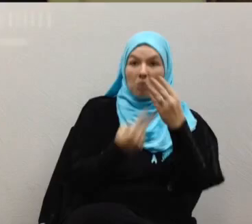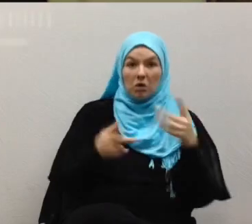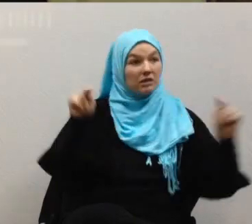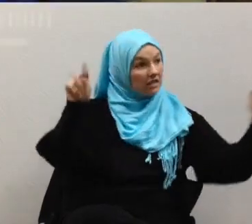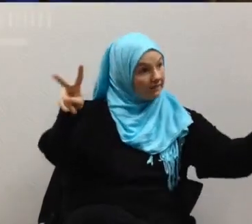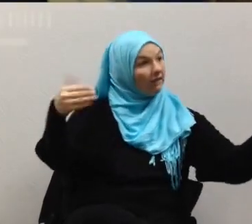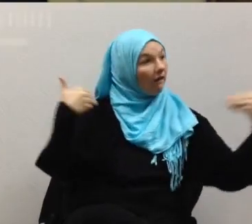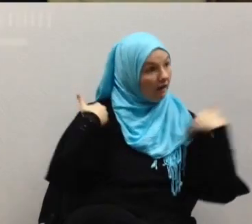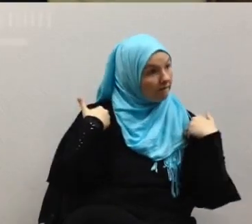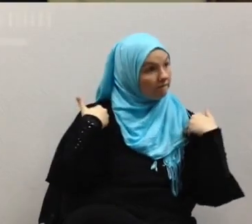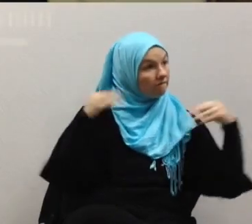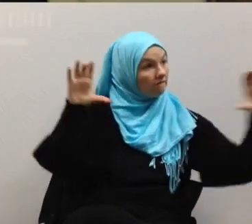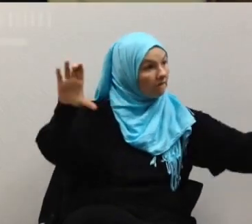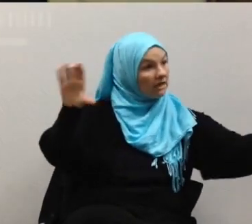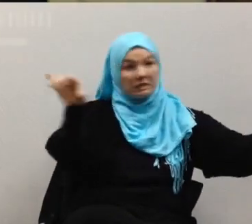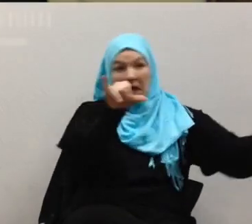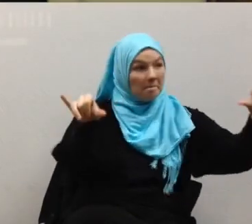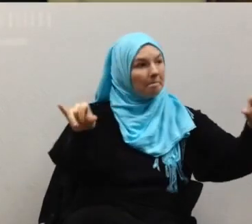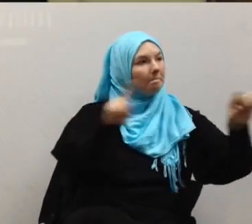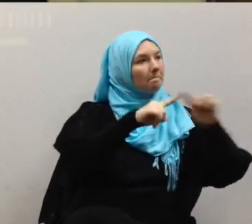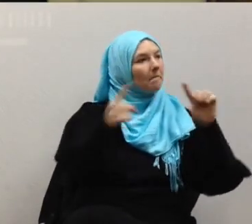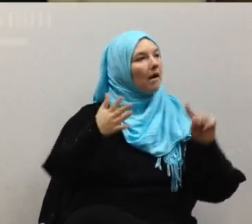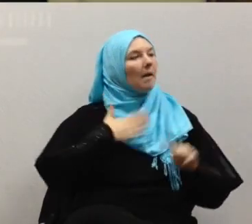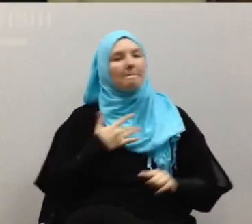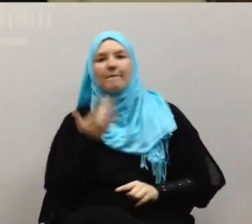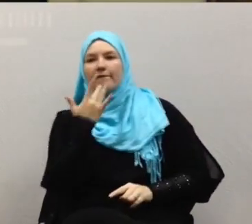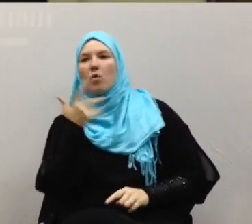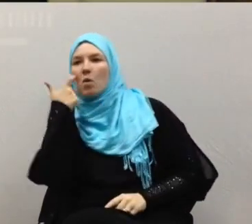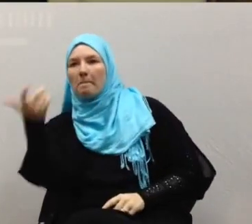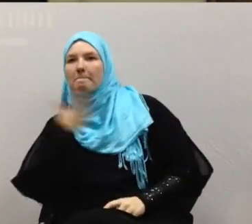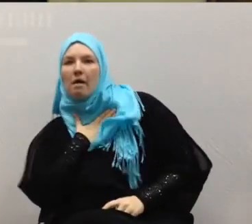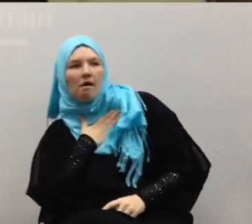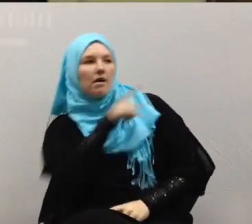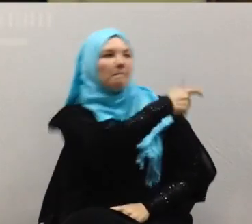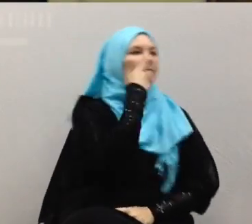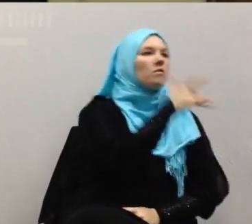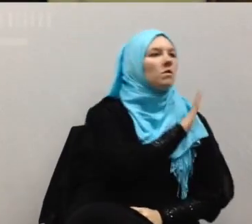way to use your faculties your way. So